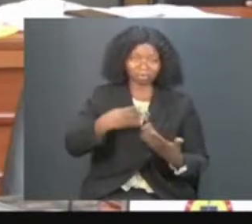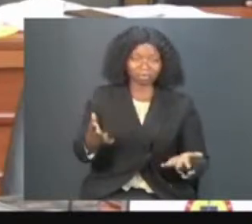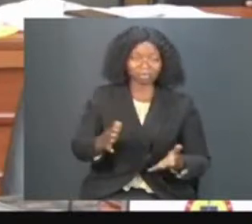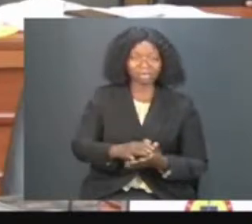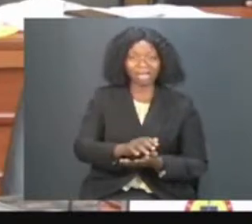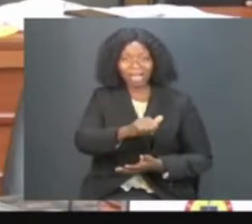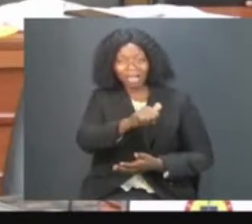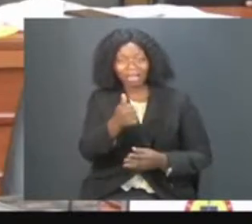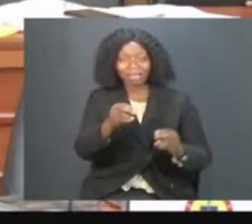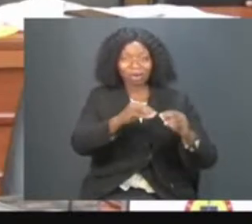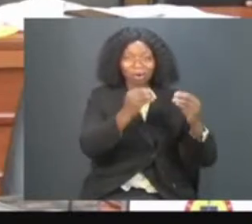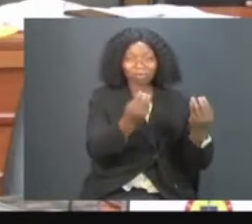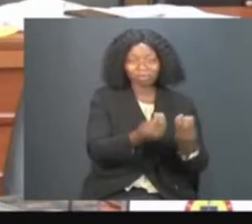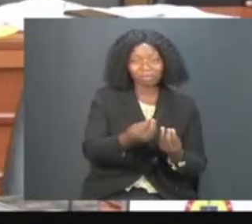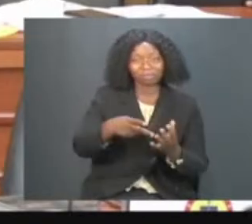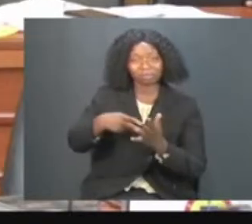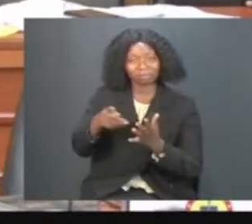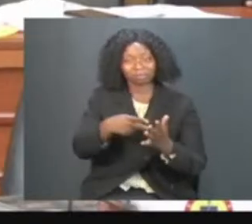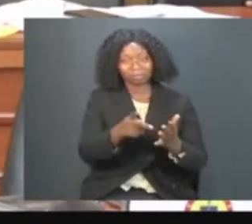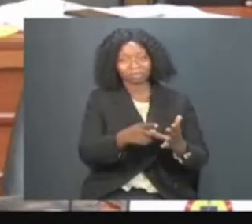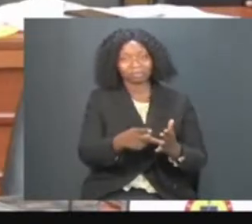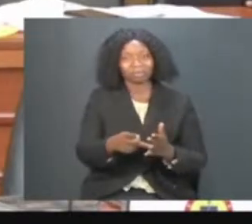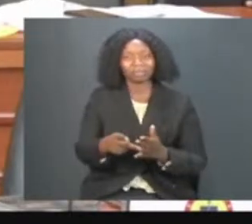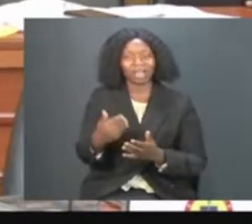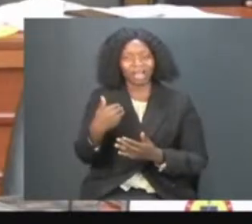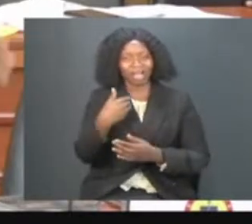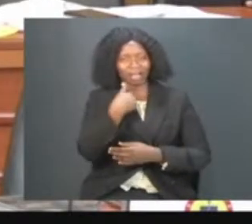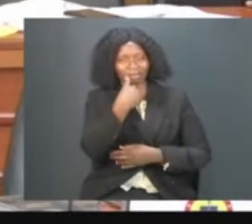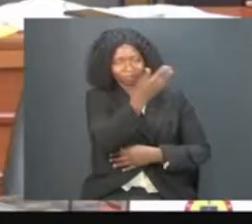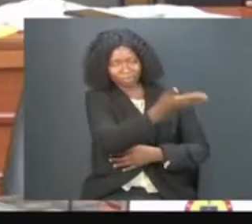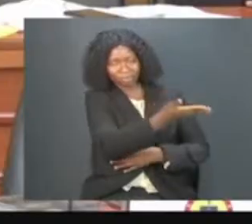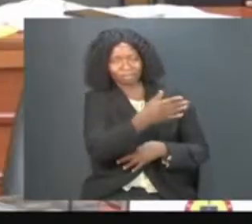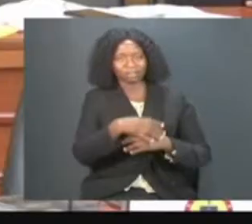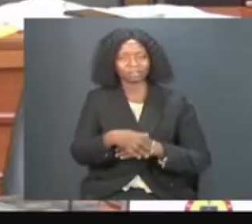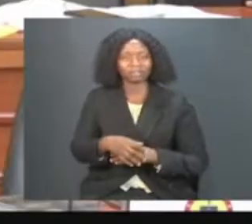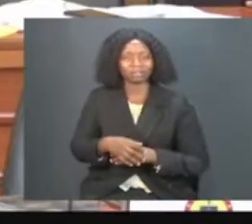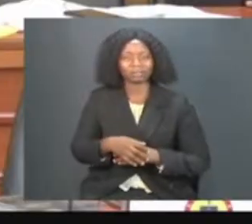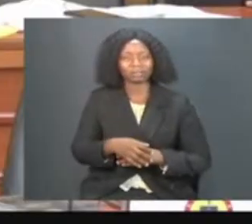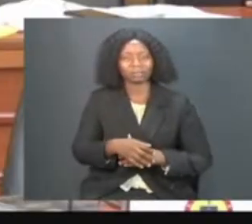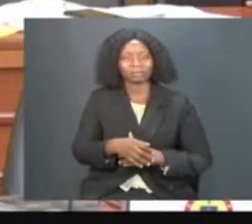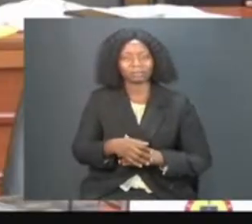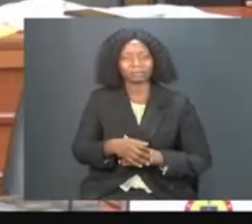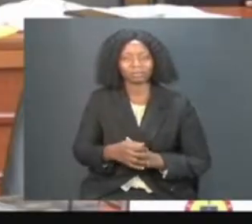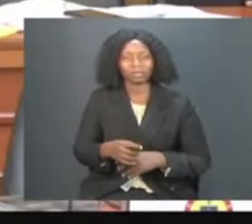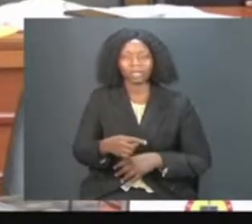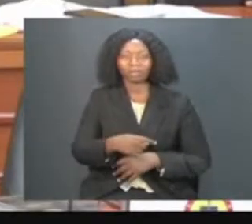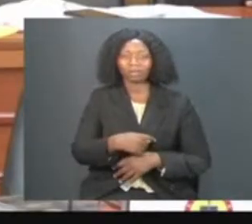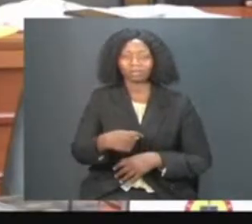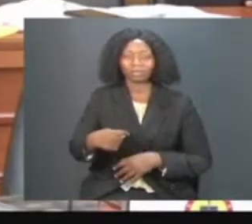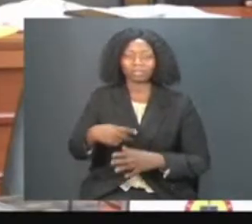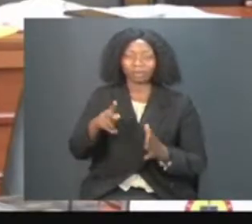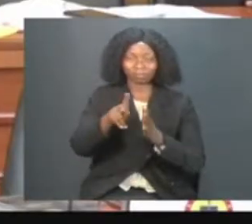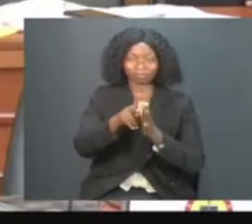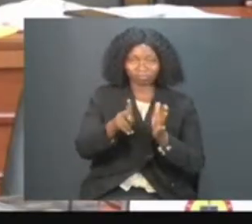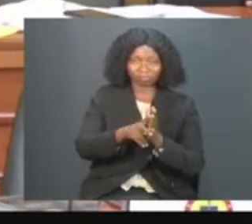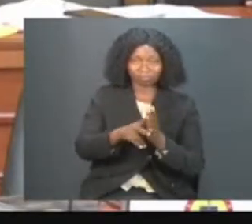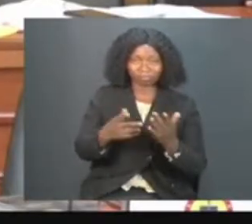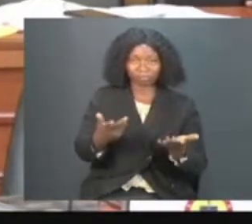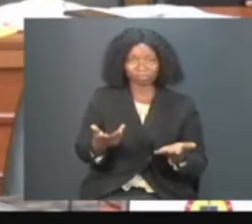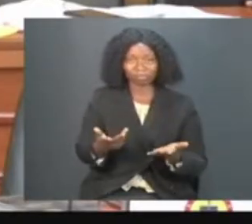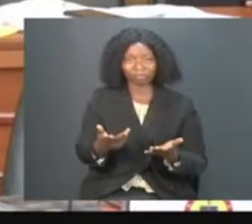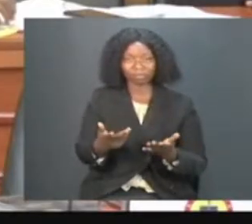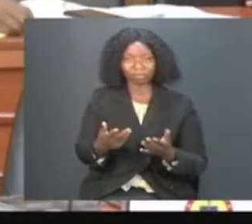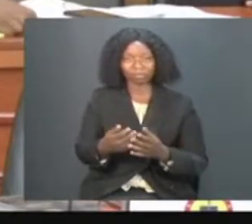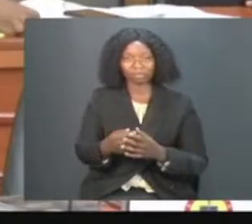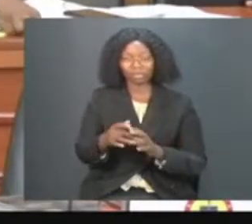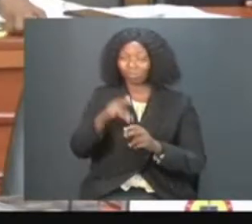other officers who already we have the framework in terms of our government policy, or it's a campaign